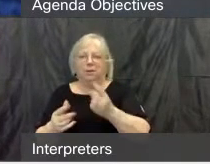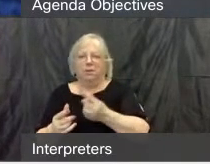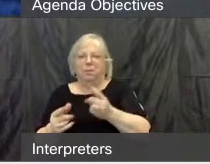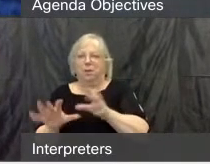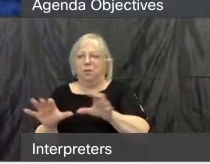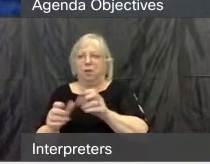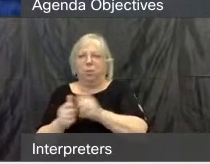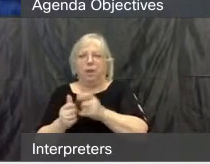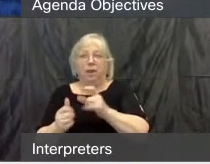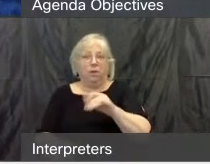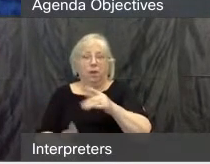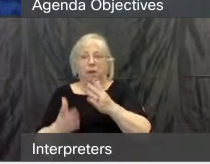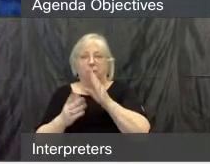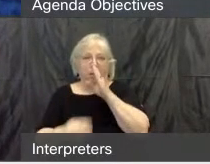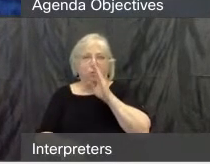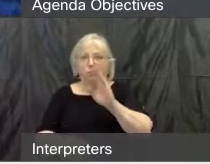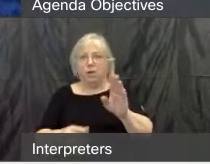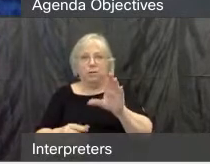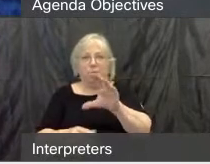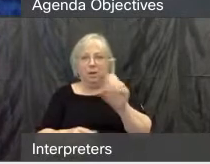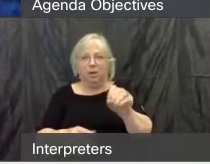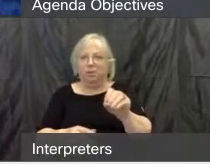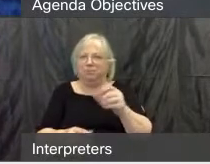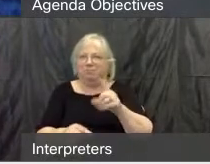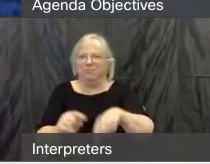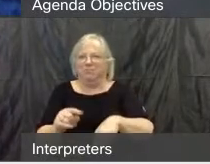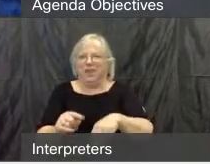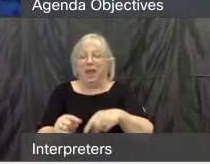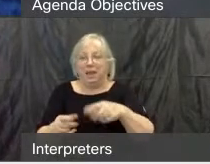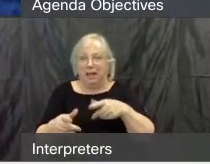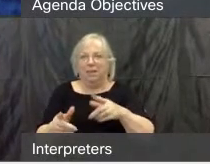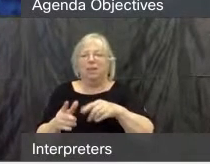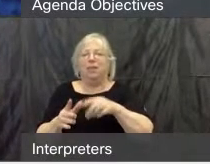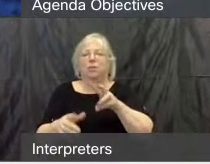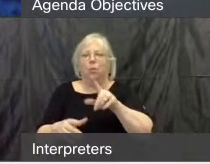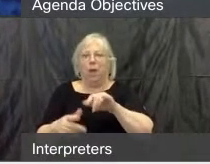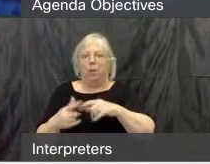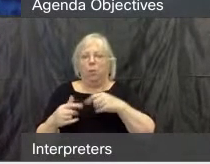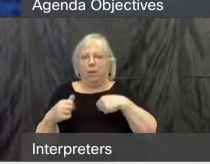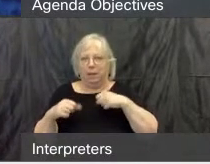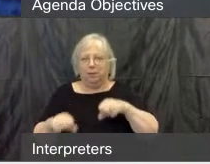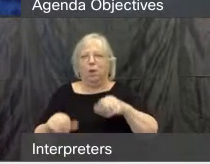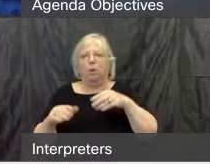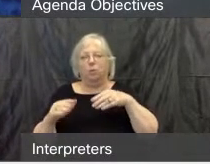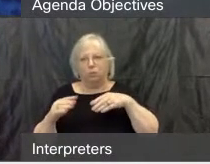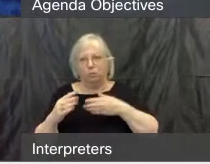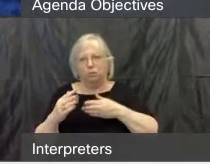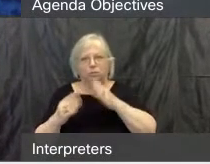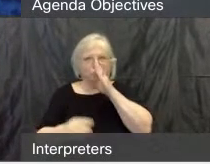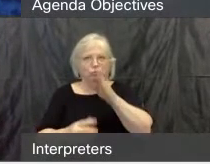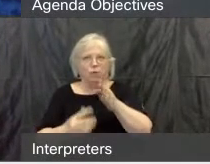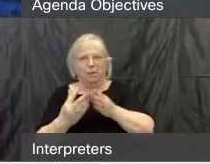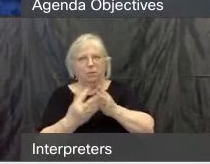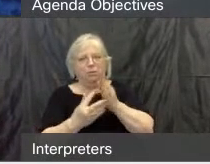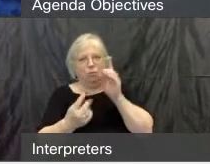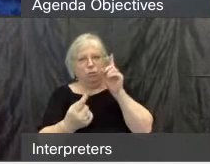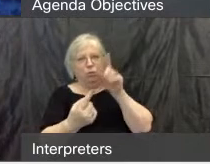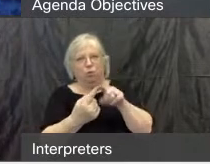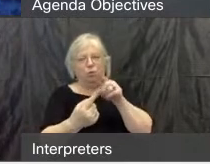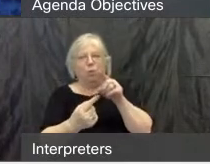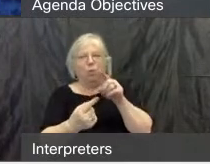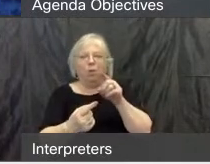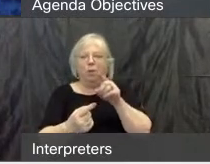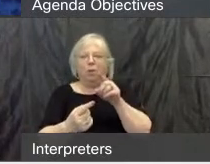we go straight to the company. You can't get that. Yeah, and this way we can go straight to the company. In terms of